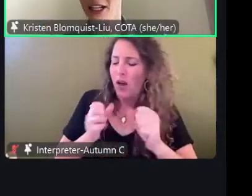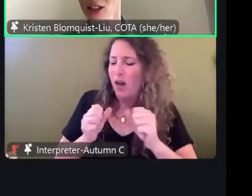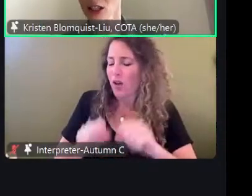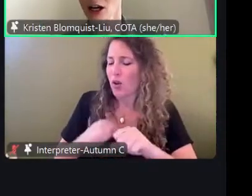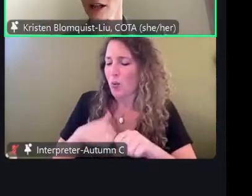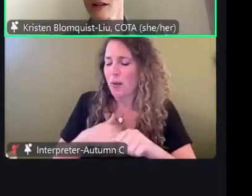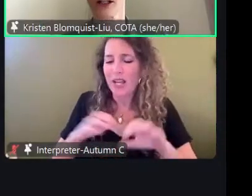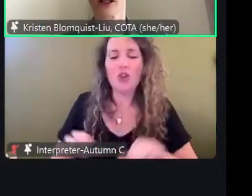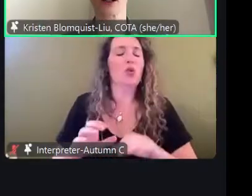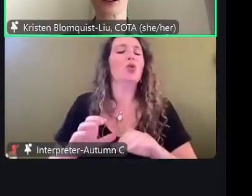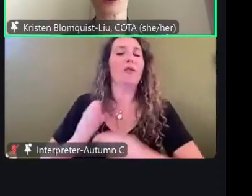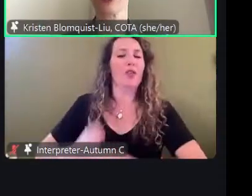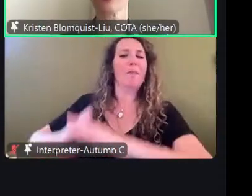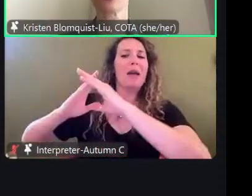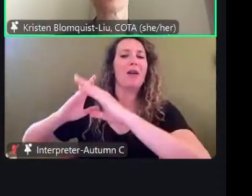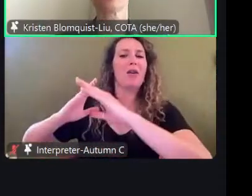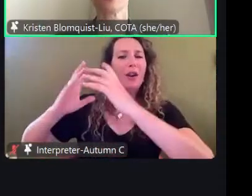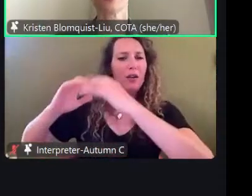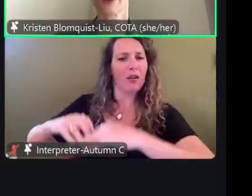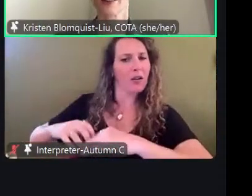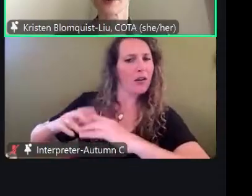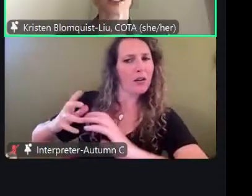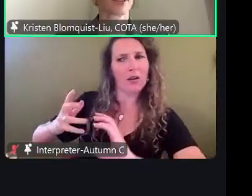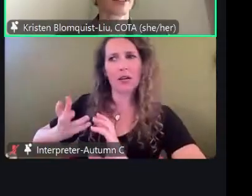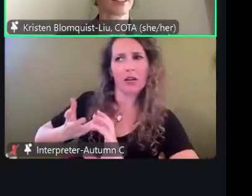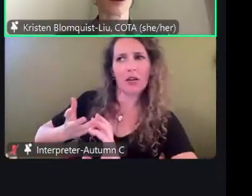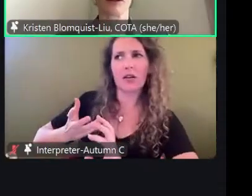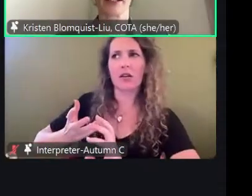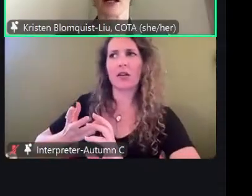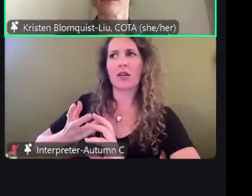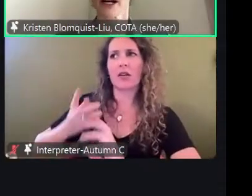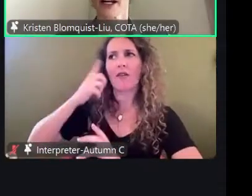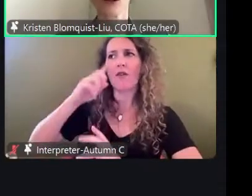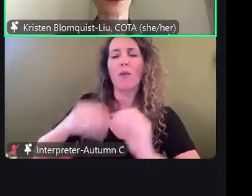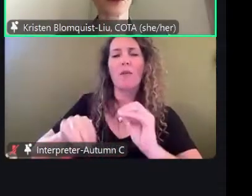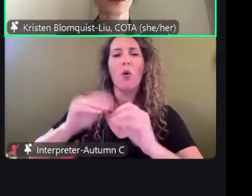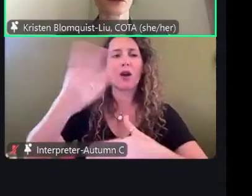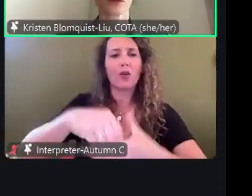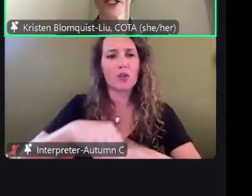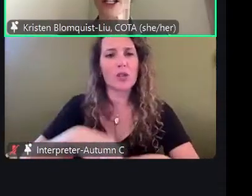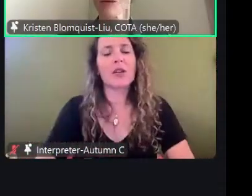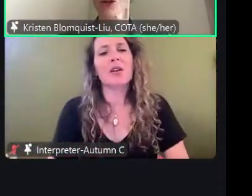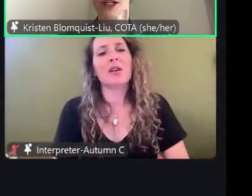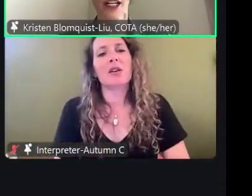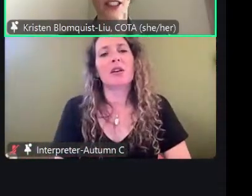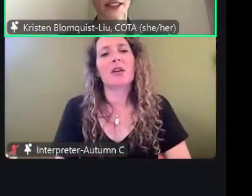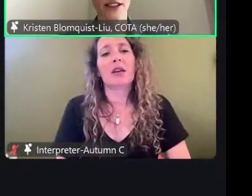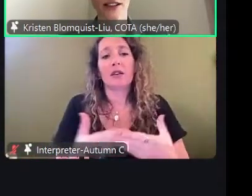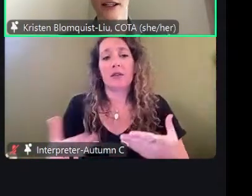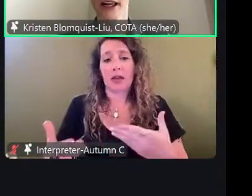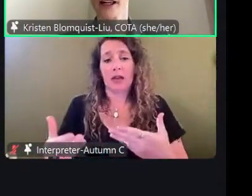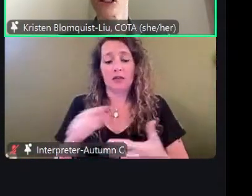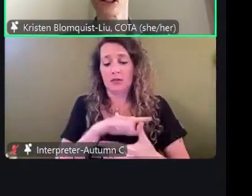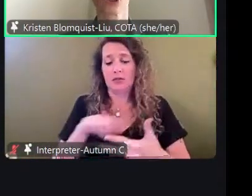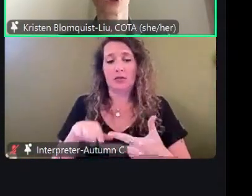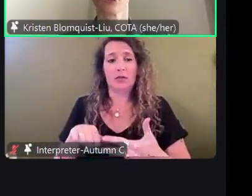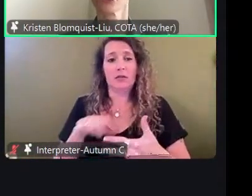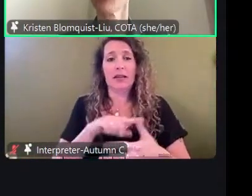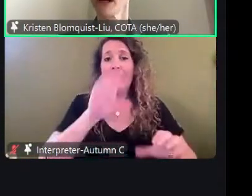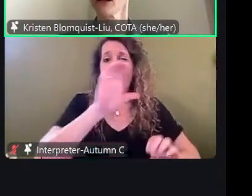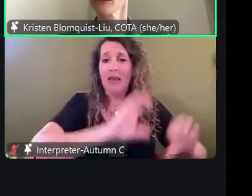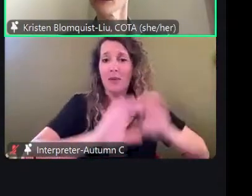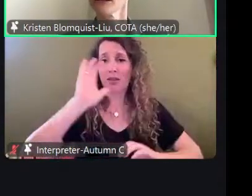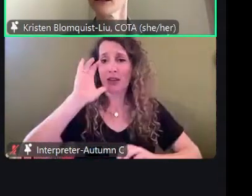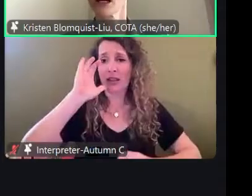these barriers are for inclusion. And some of the things that we've identified are chemical irritants and